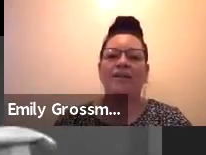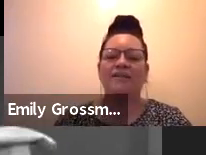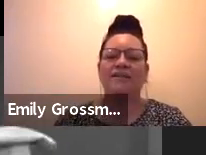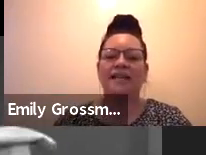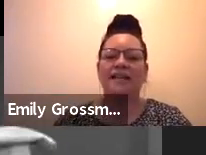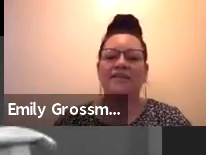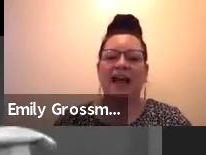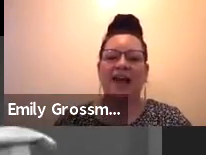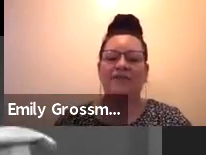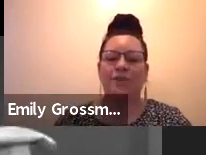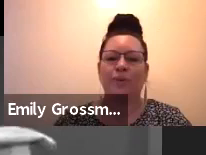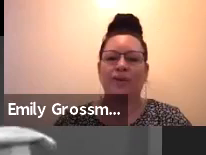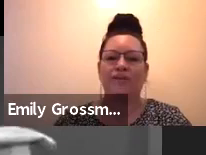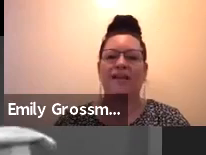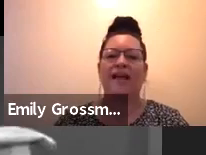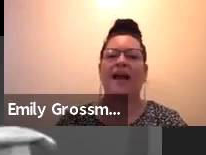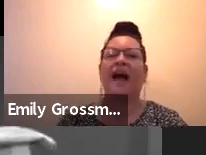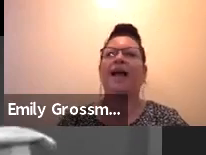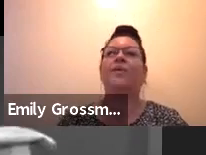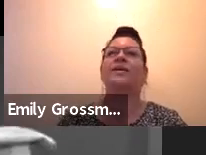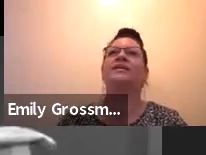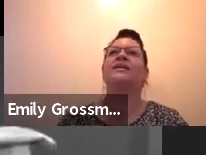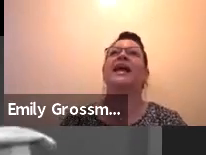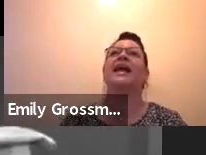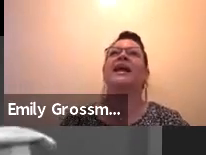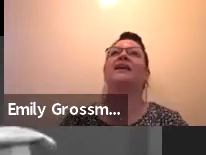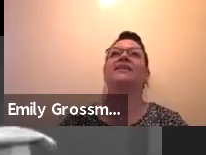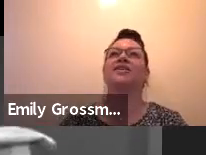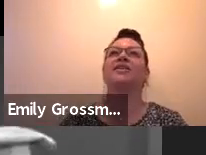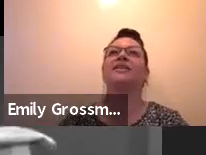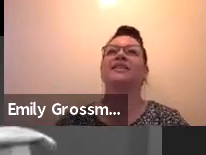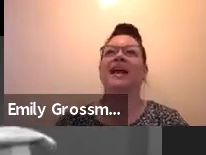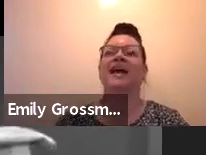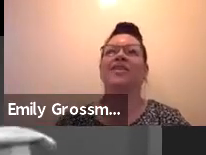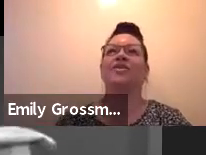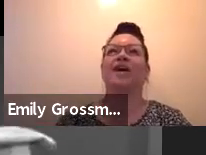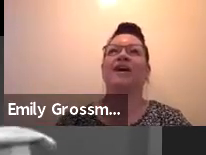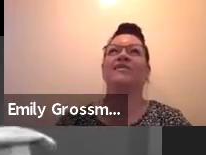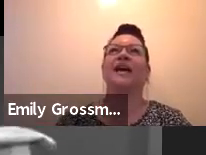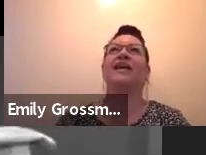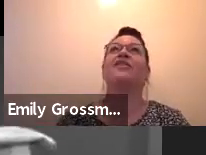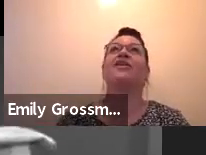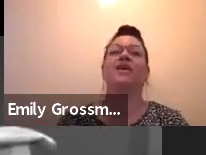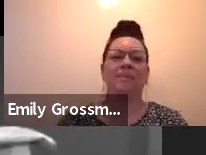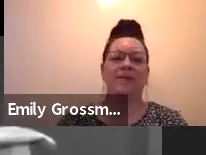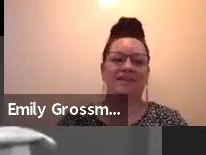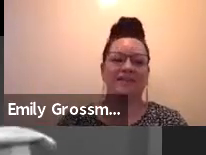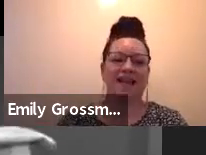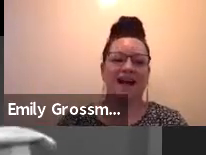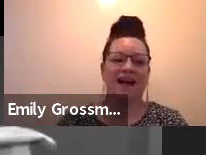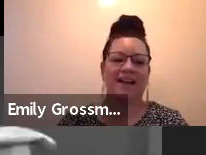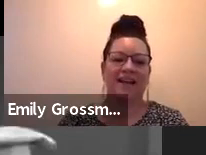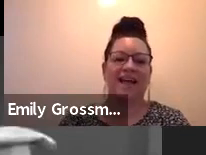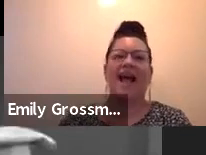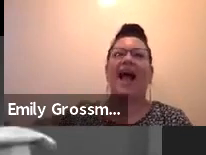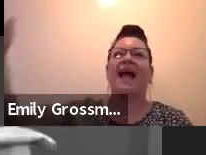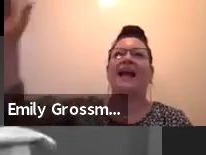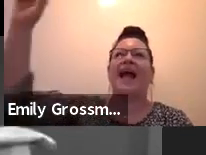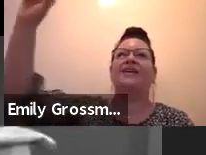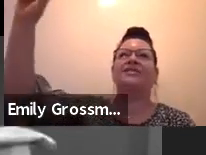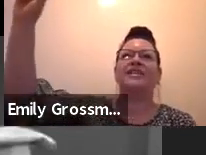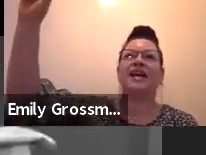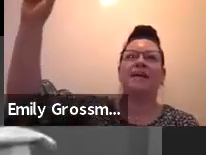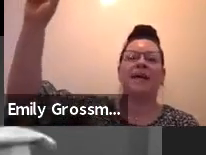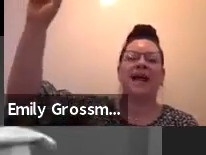I would leave afterwards and I would literally lay on the ground and look up at the sky.